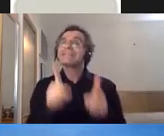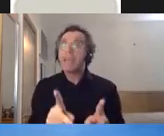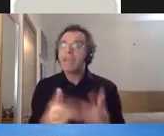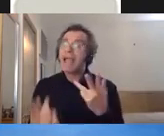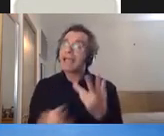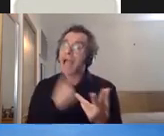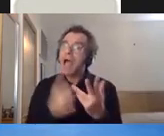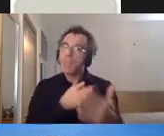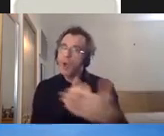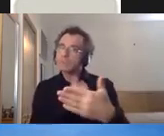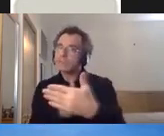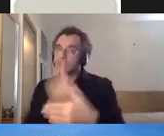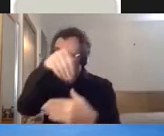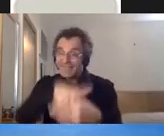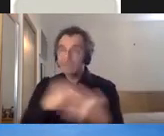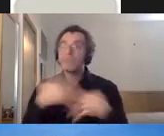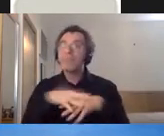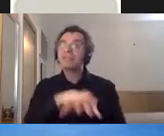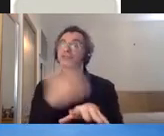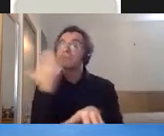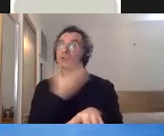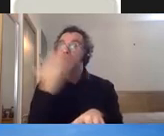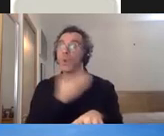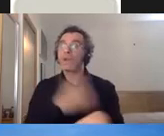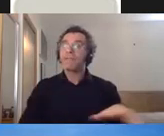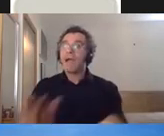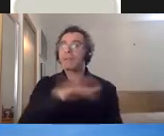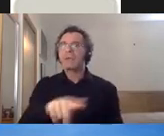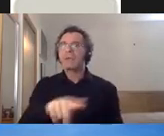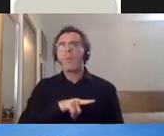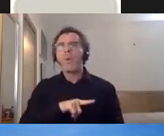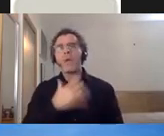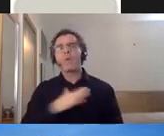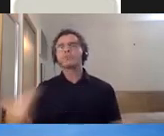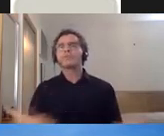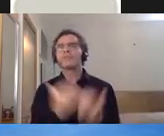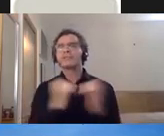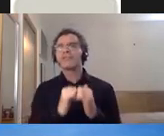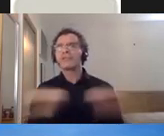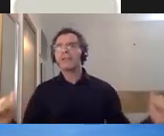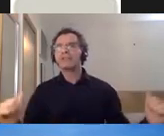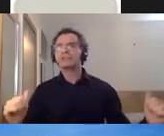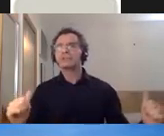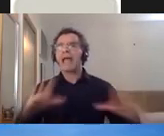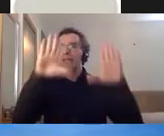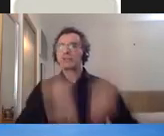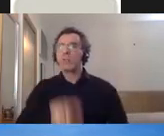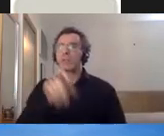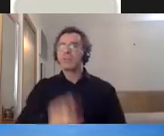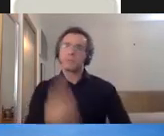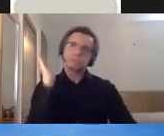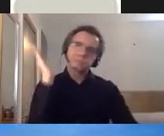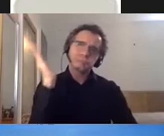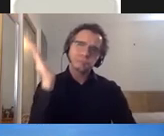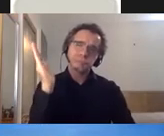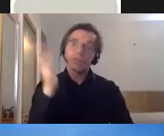within the mainstream school environment to finally put an end to segregation and silencing of voices. The full report